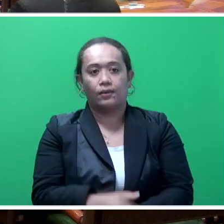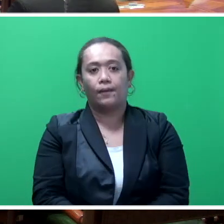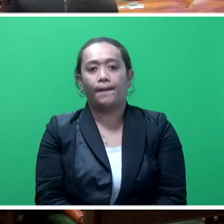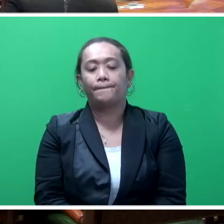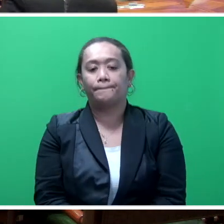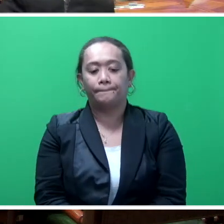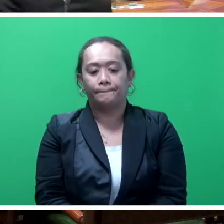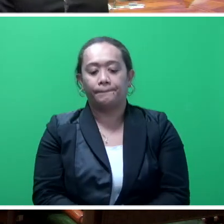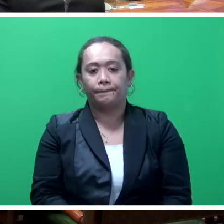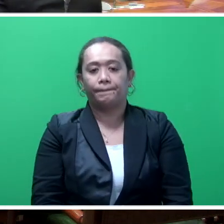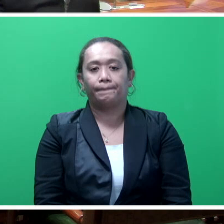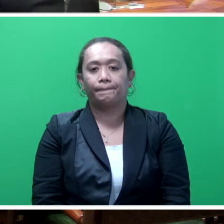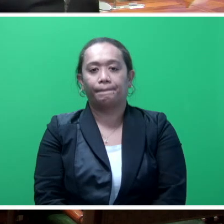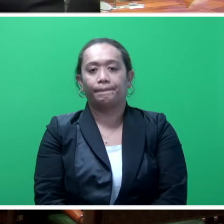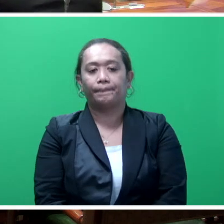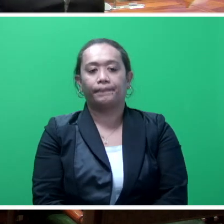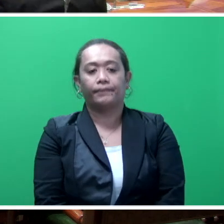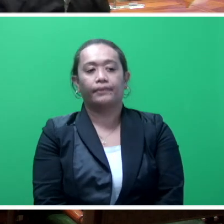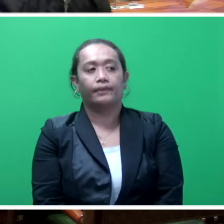Honourable members will suspend